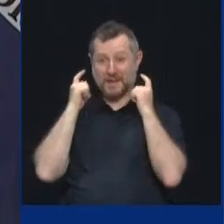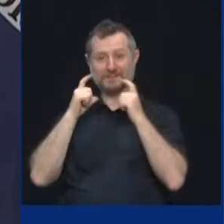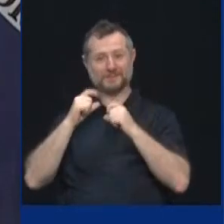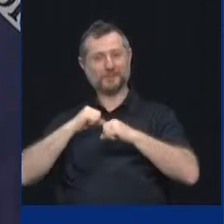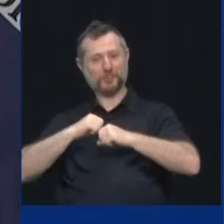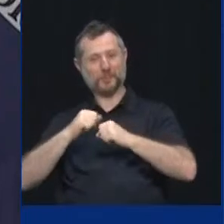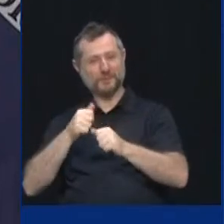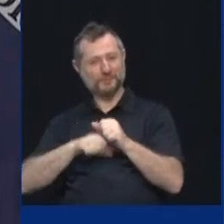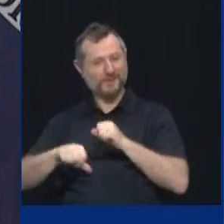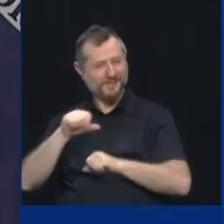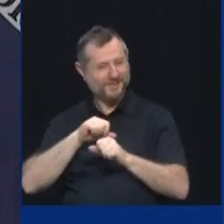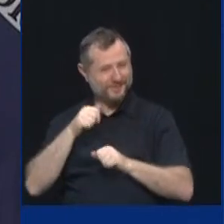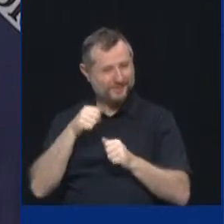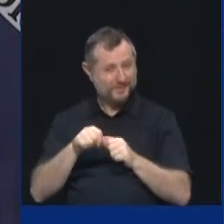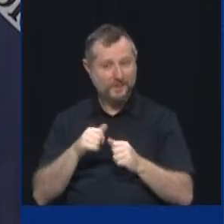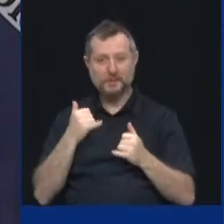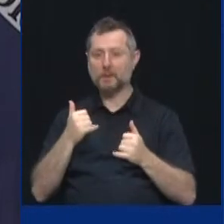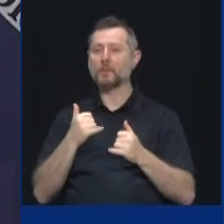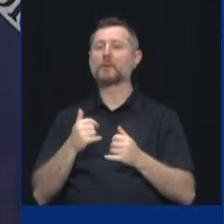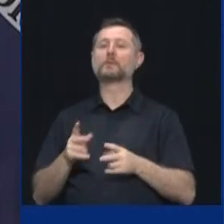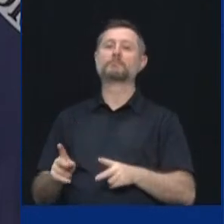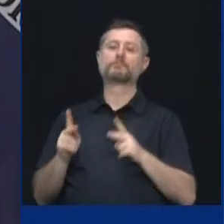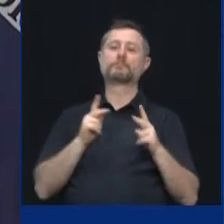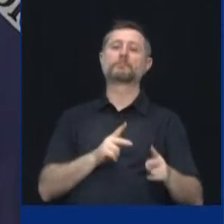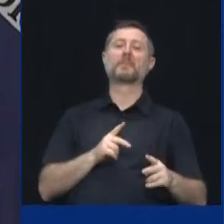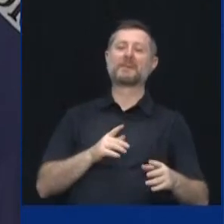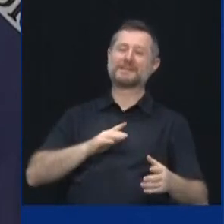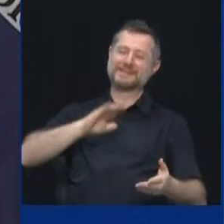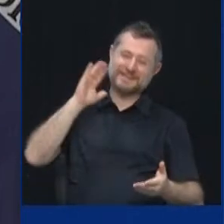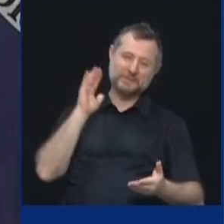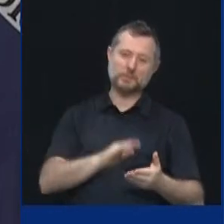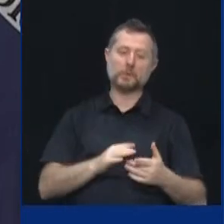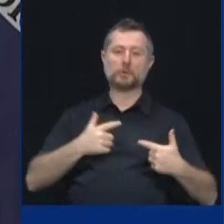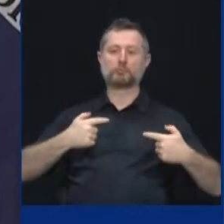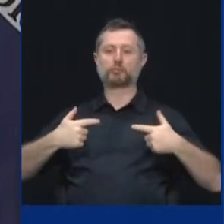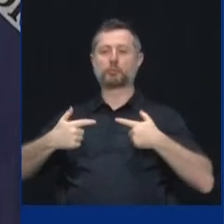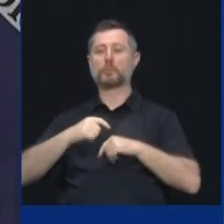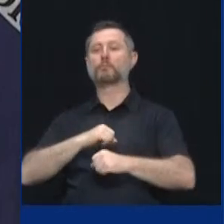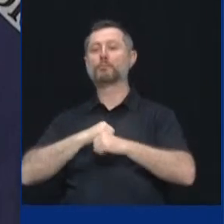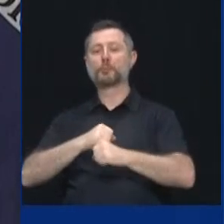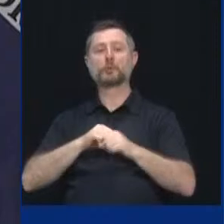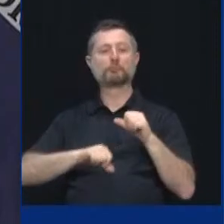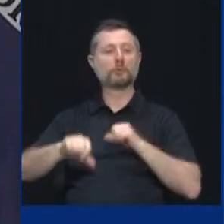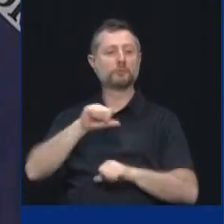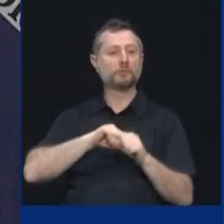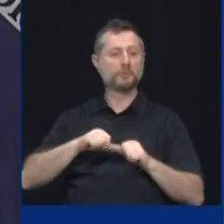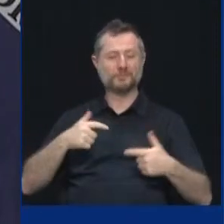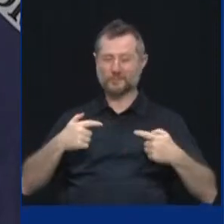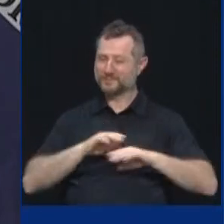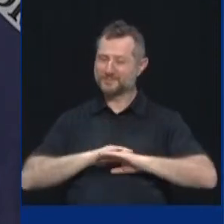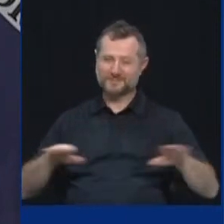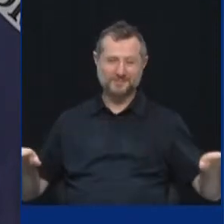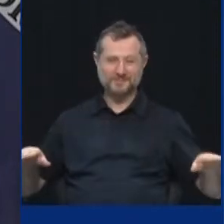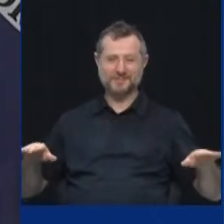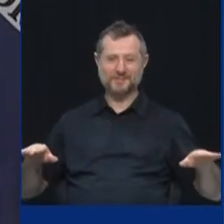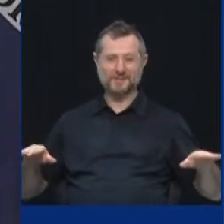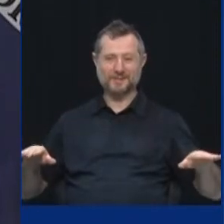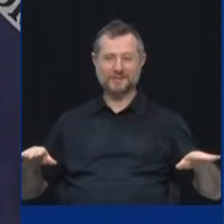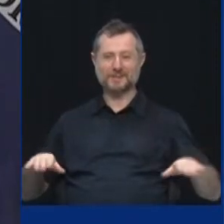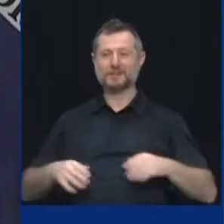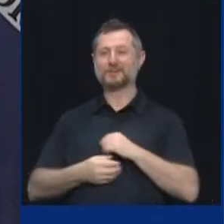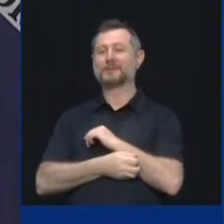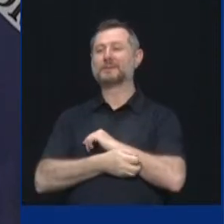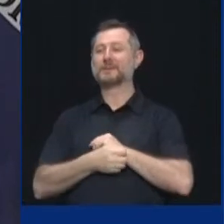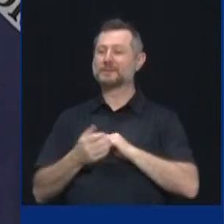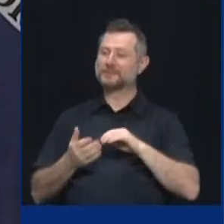another, we're now going to fight gun violence to protect one another. It has to be that level of